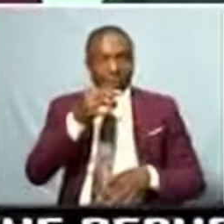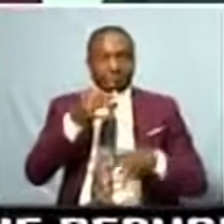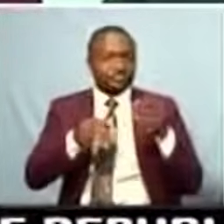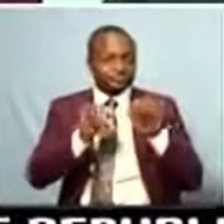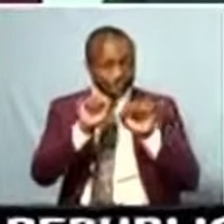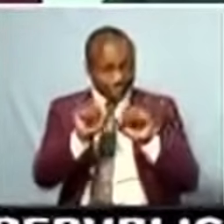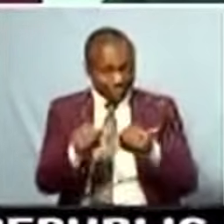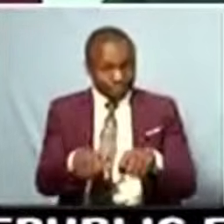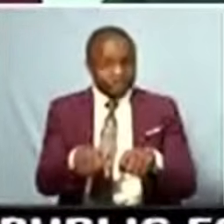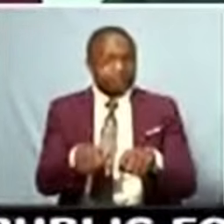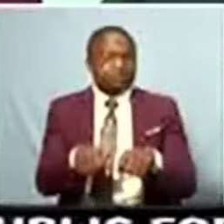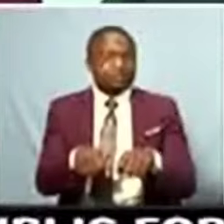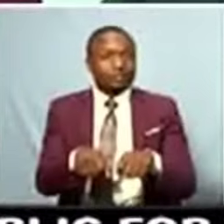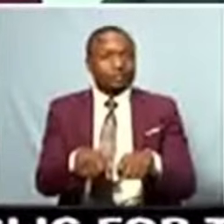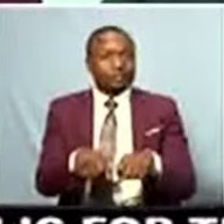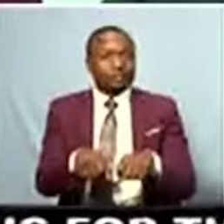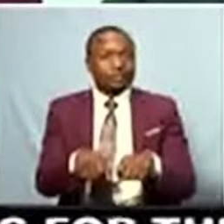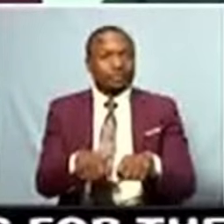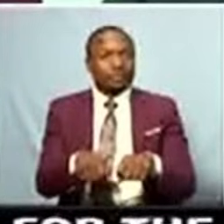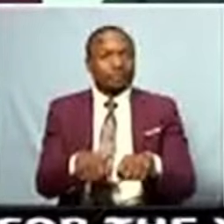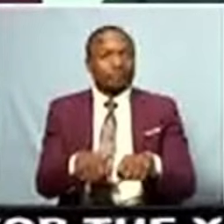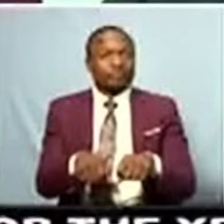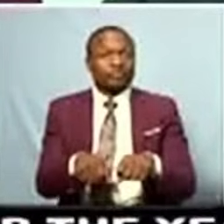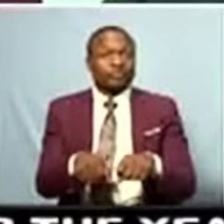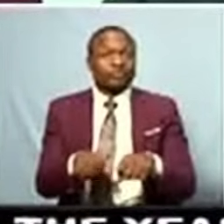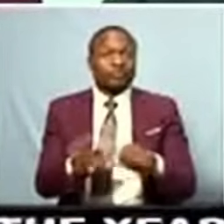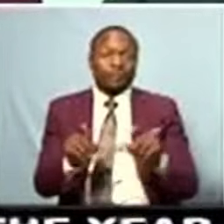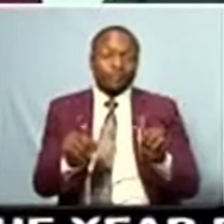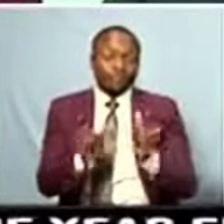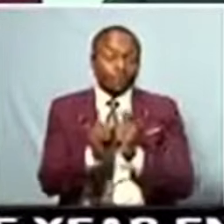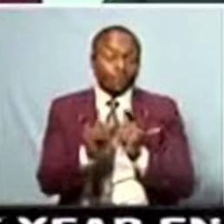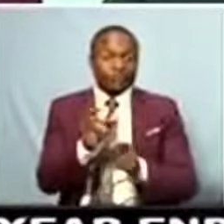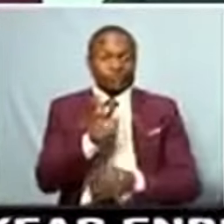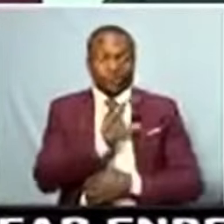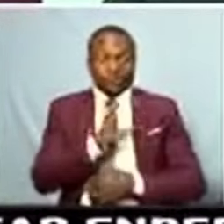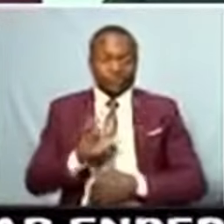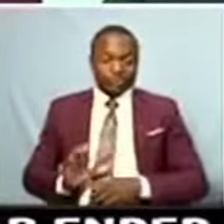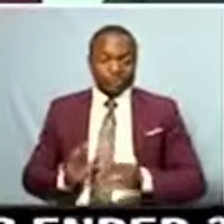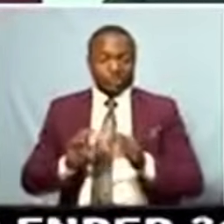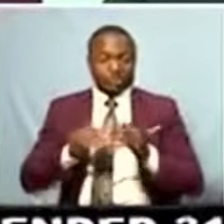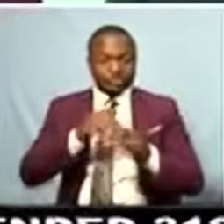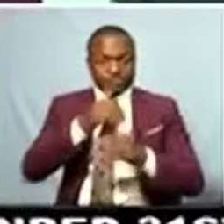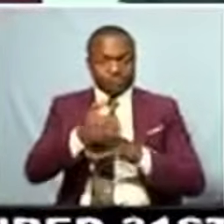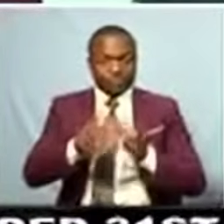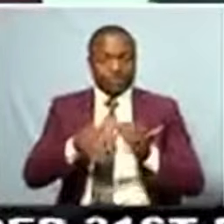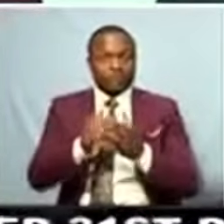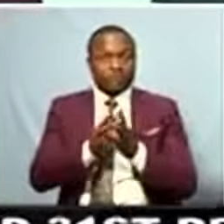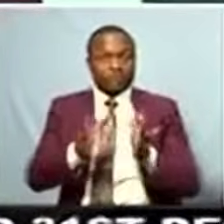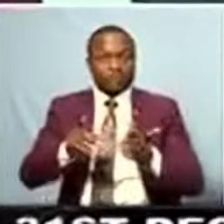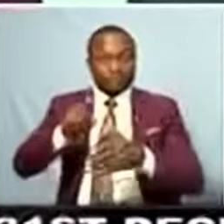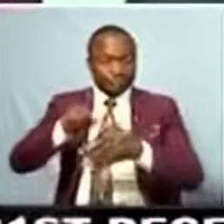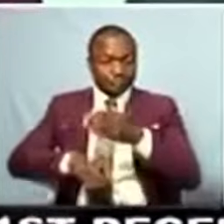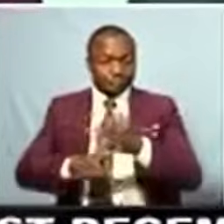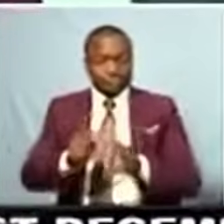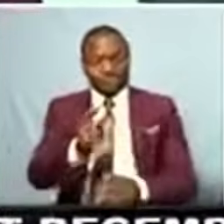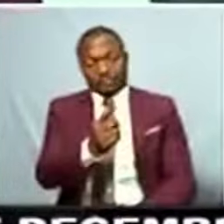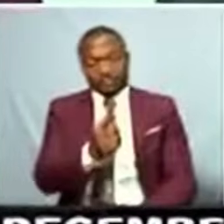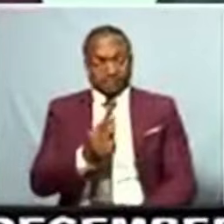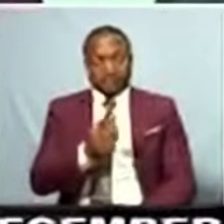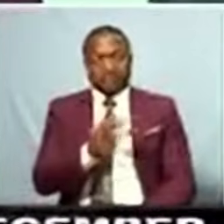of the suppliers outside and how much it could cost. They came back to